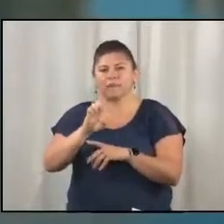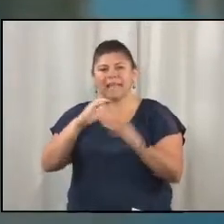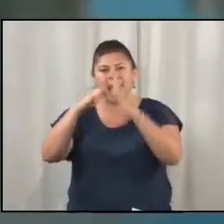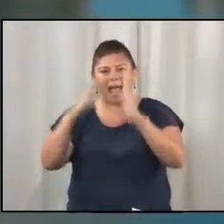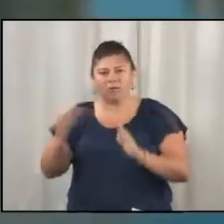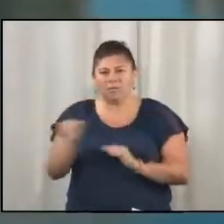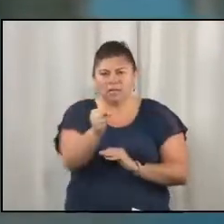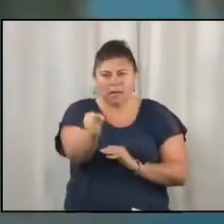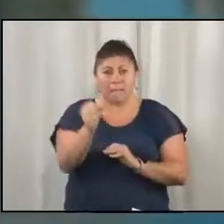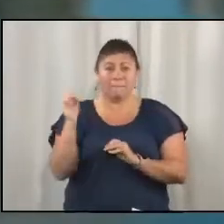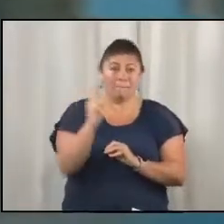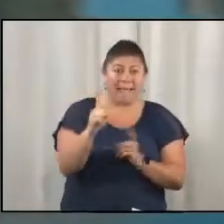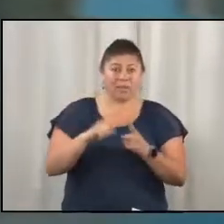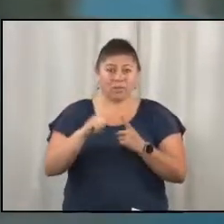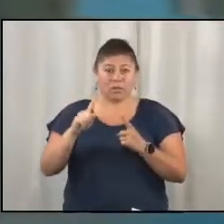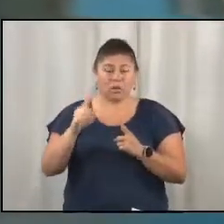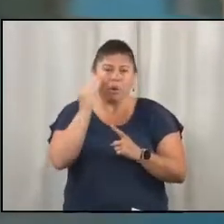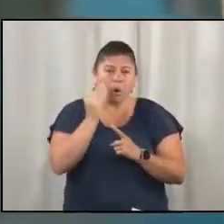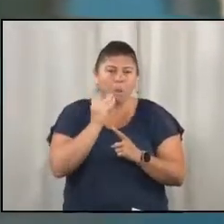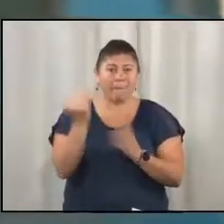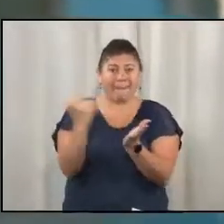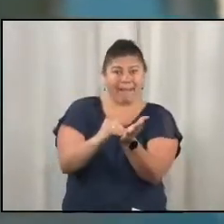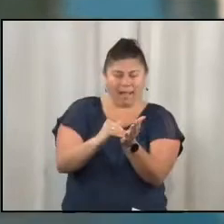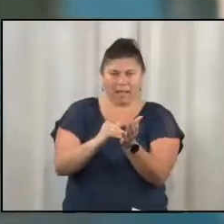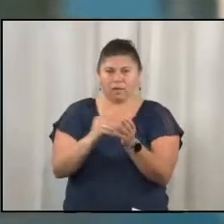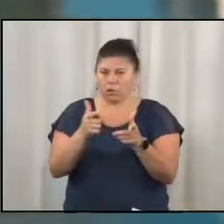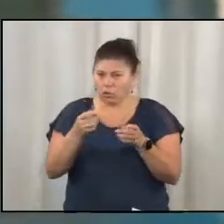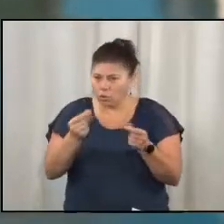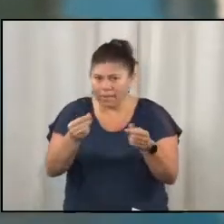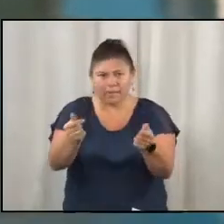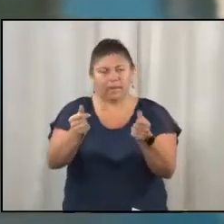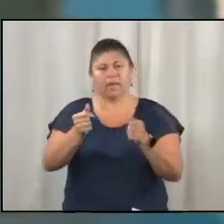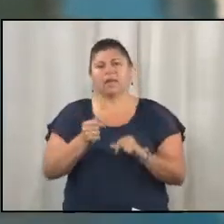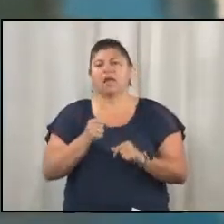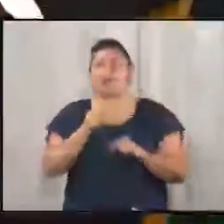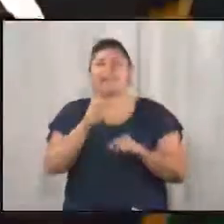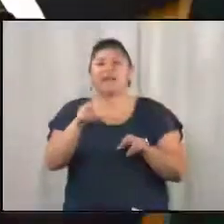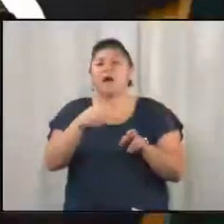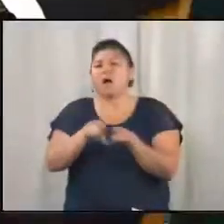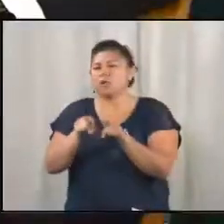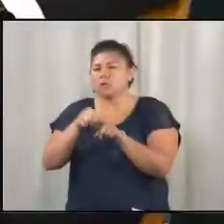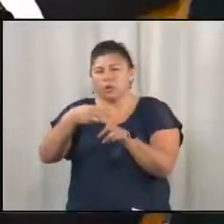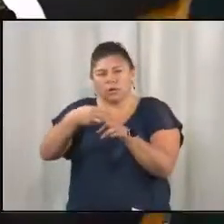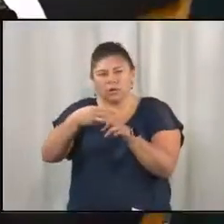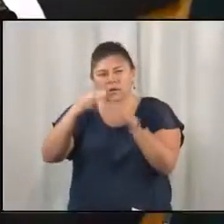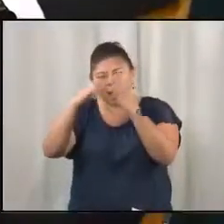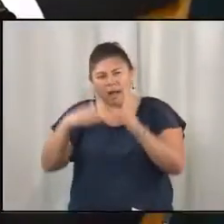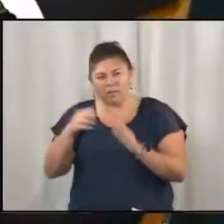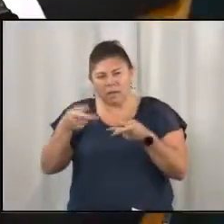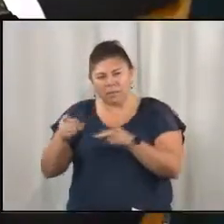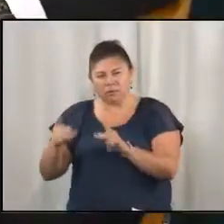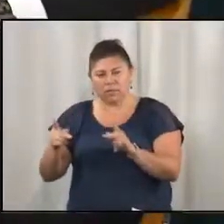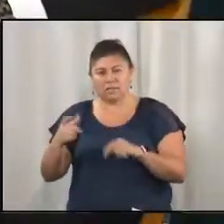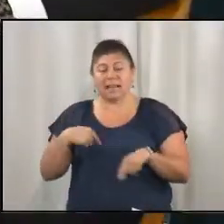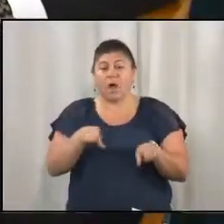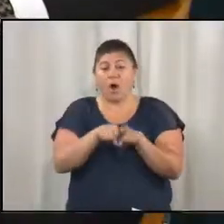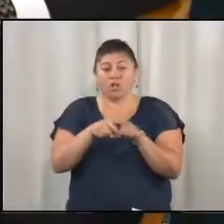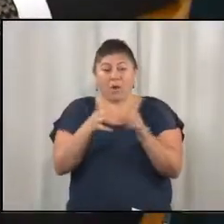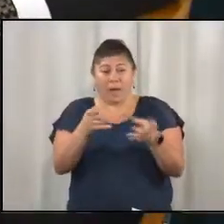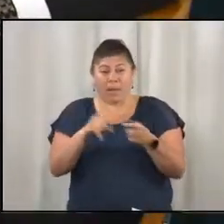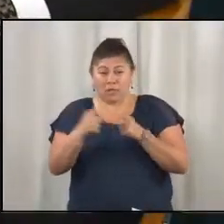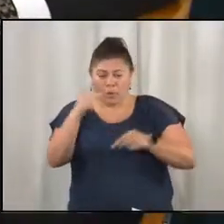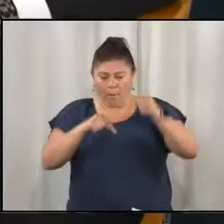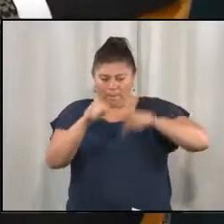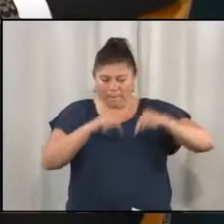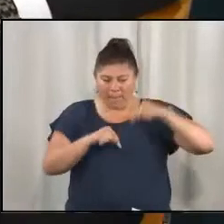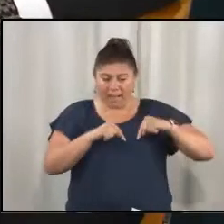quickly, right, when they come through, as well as additional interim housing opportunities. I did just real quickly want to go back. So of